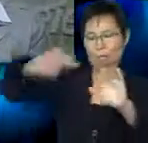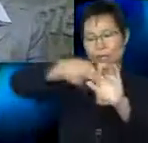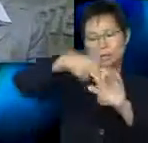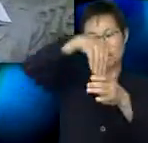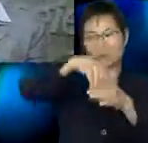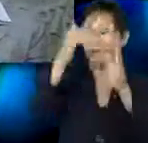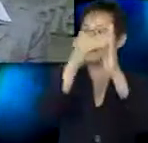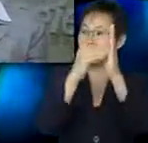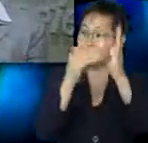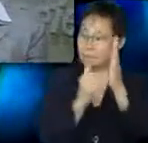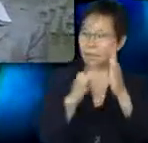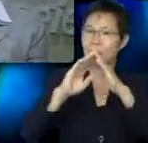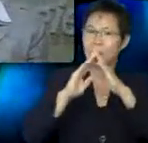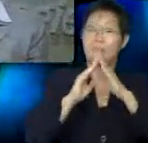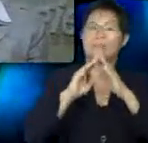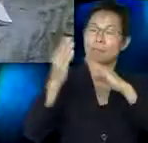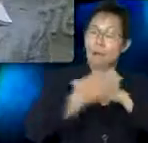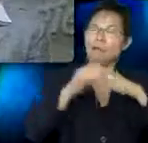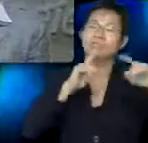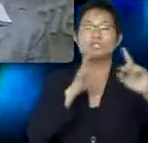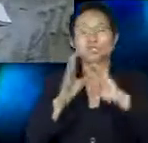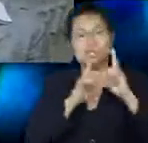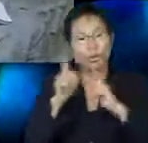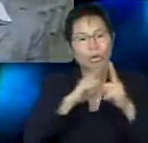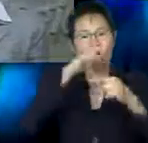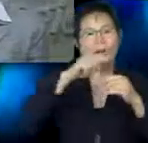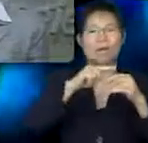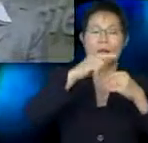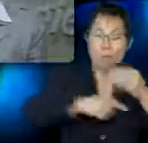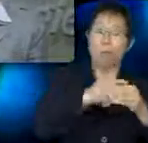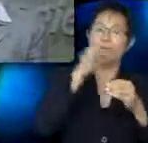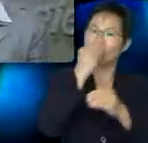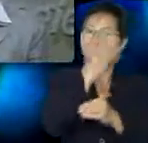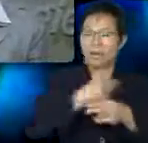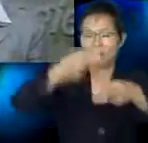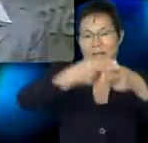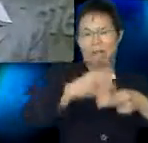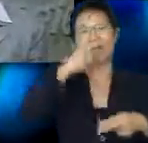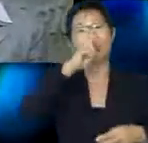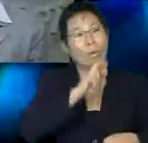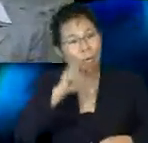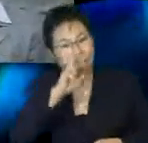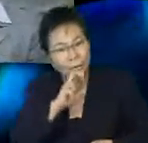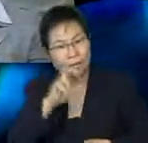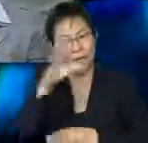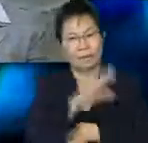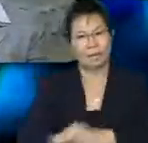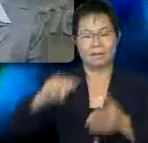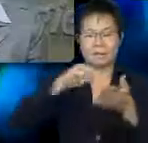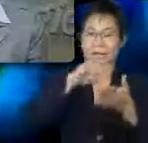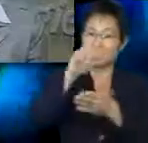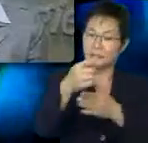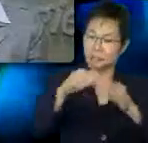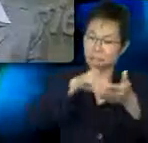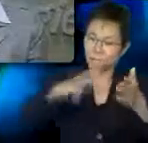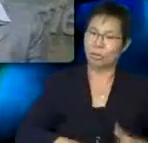participate in the lesson by talking about the flowers and by naming them orally. And the students